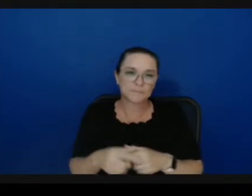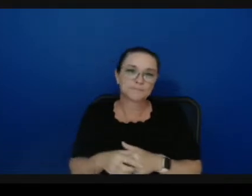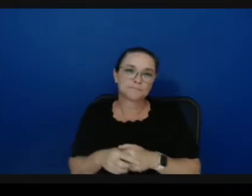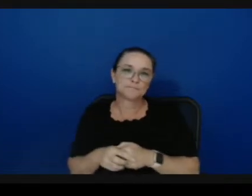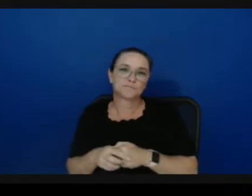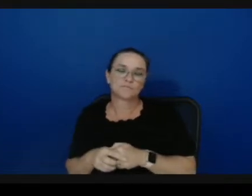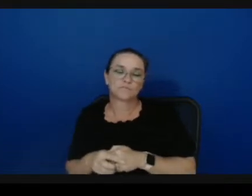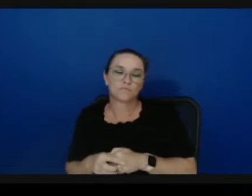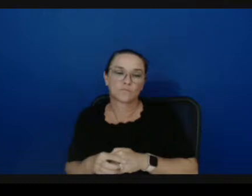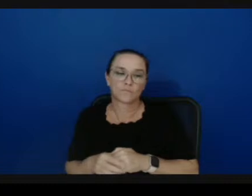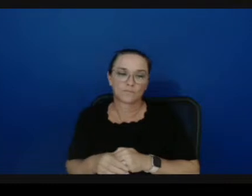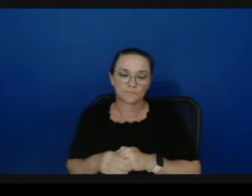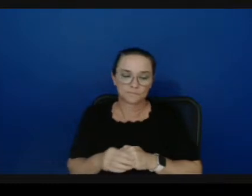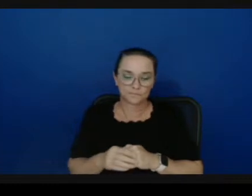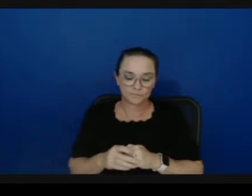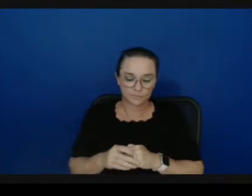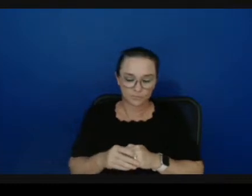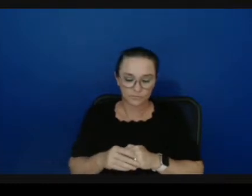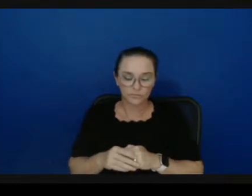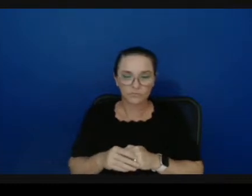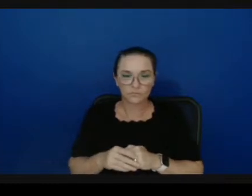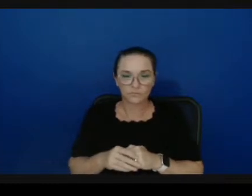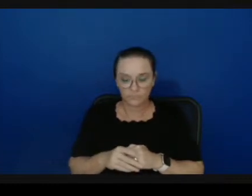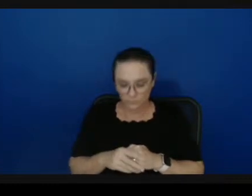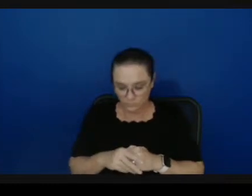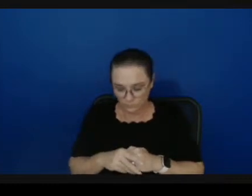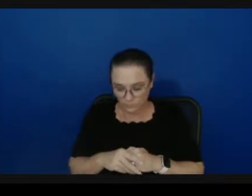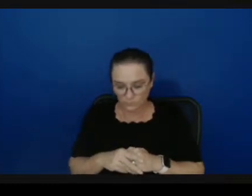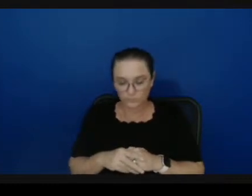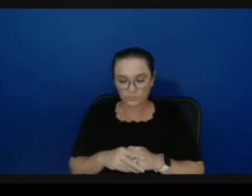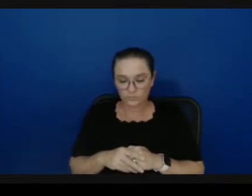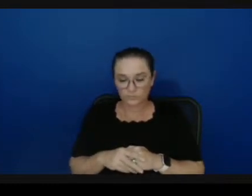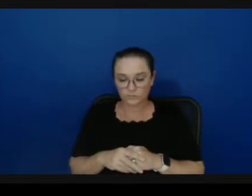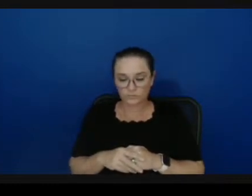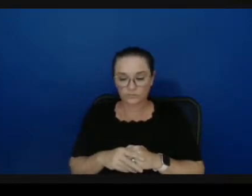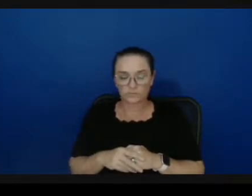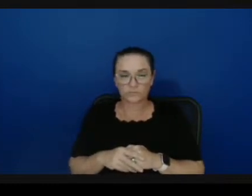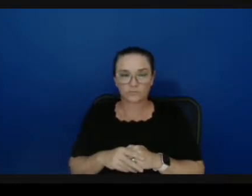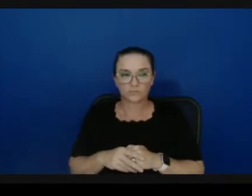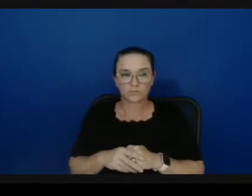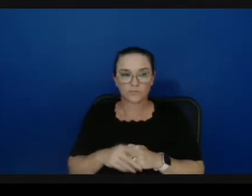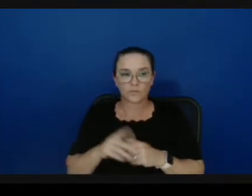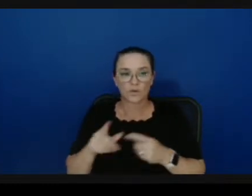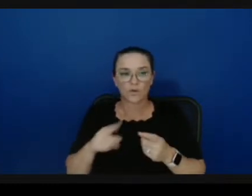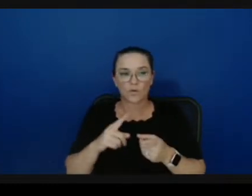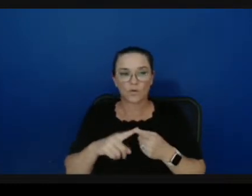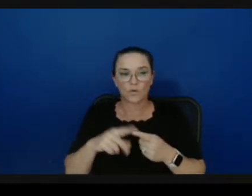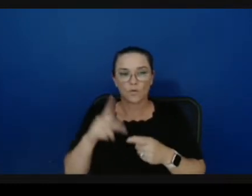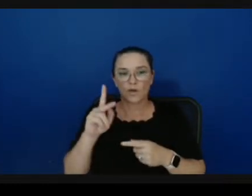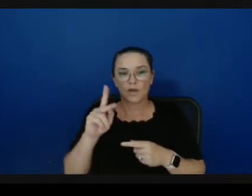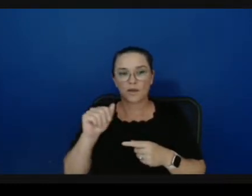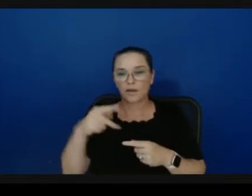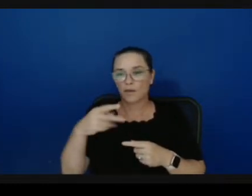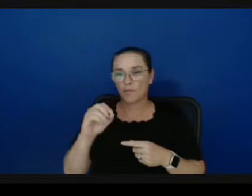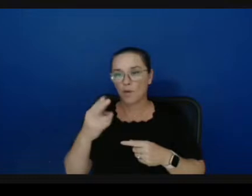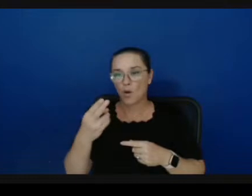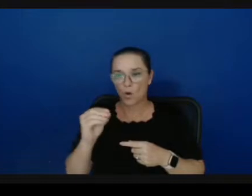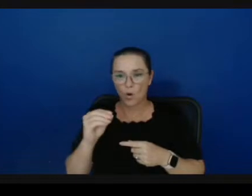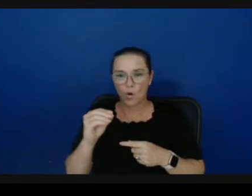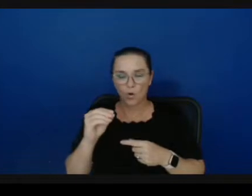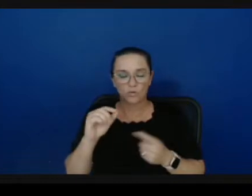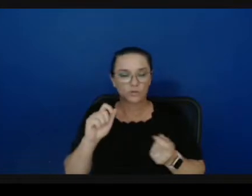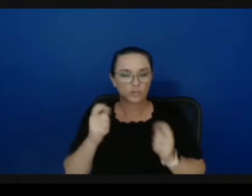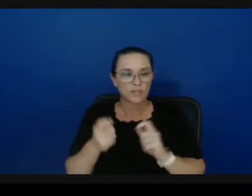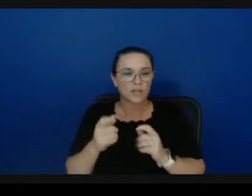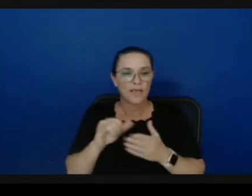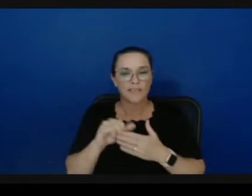So yeah, there's something to what you're saying about the Kapoho. When that fell, people were really numb, and yeah, that